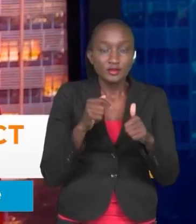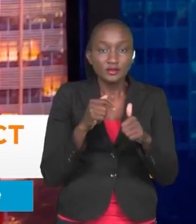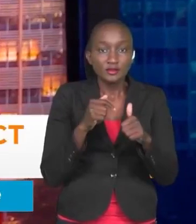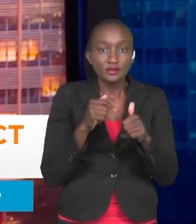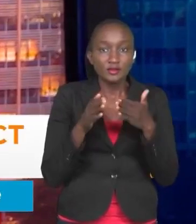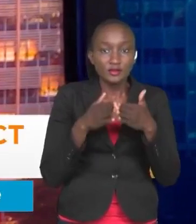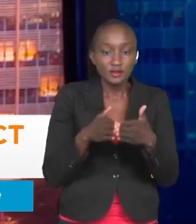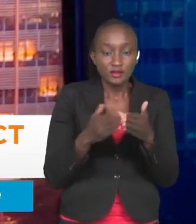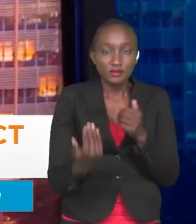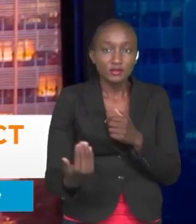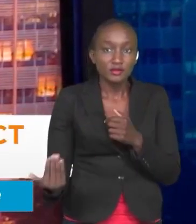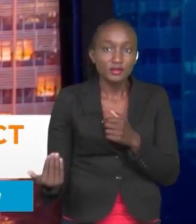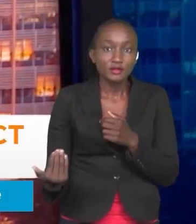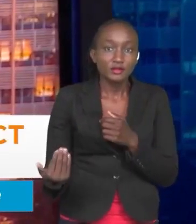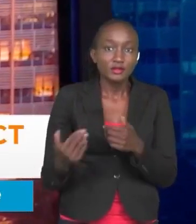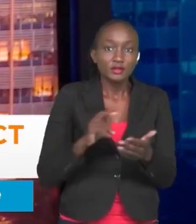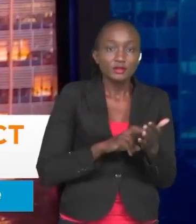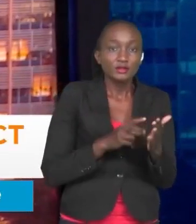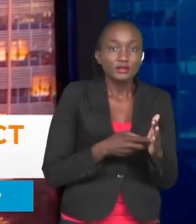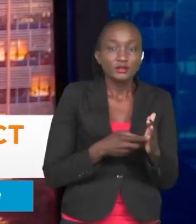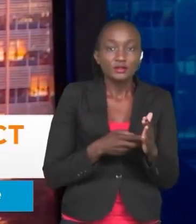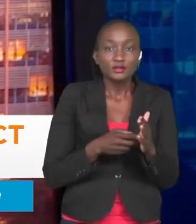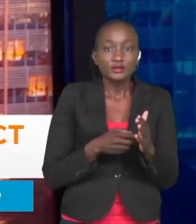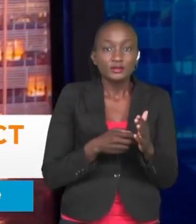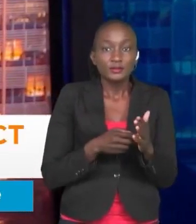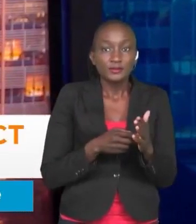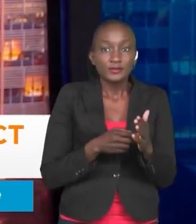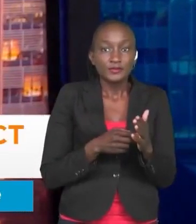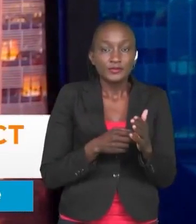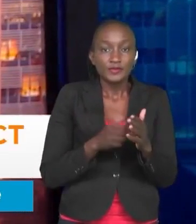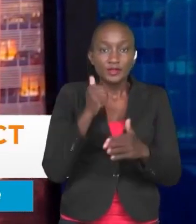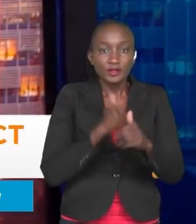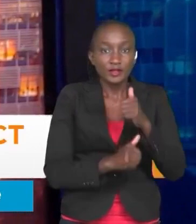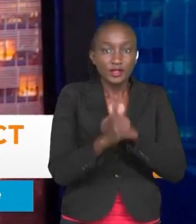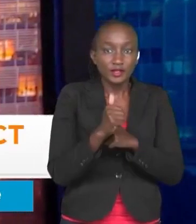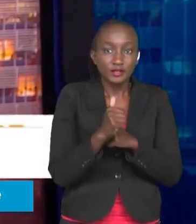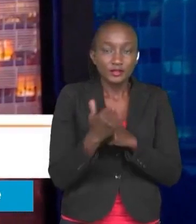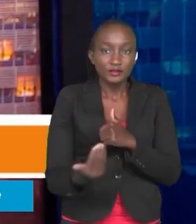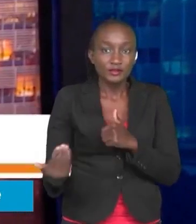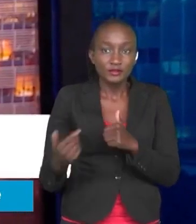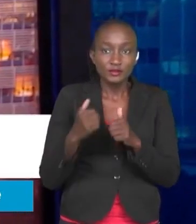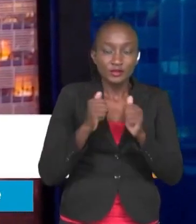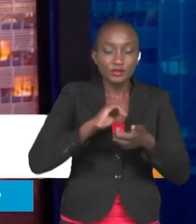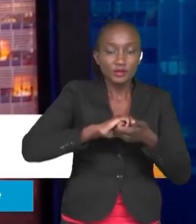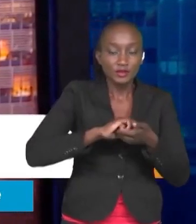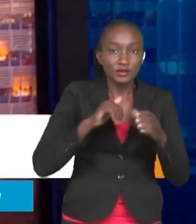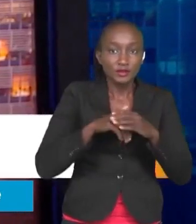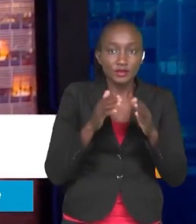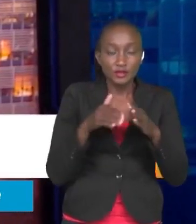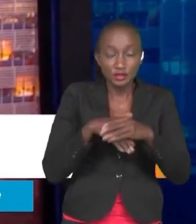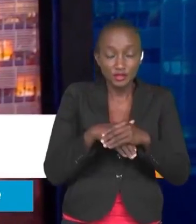Uh-huh. So, to the extent that minors can engage in sexual activity, uh-huh,